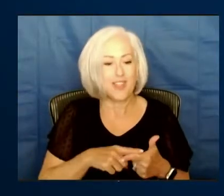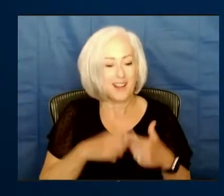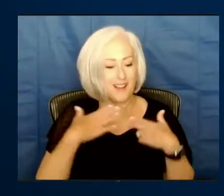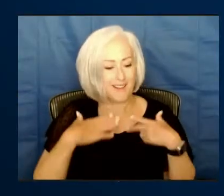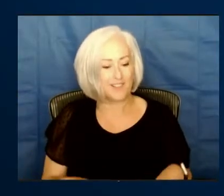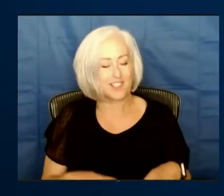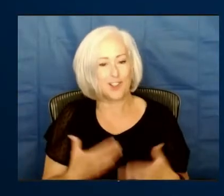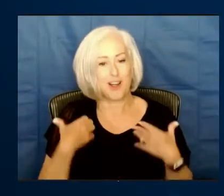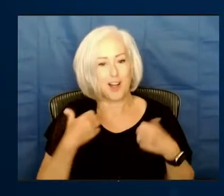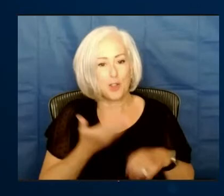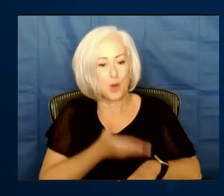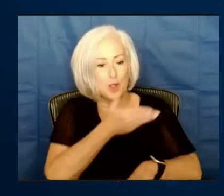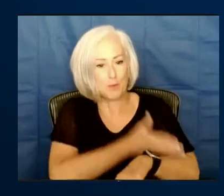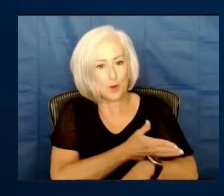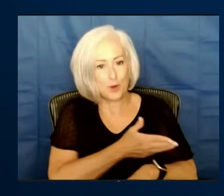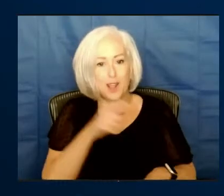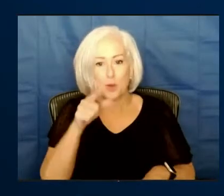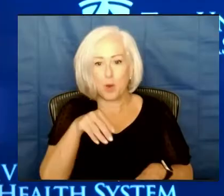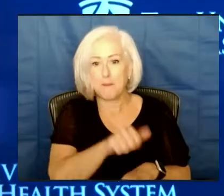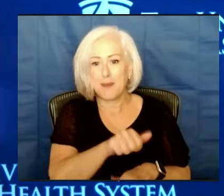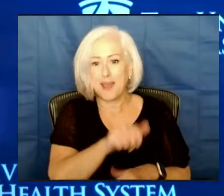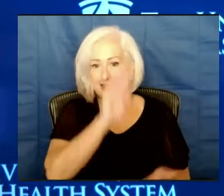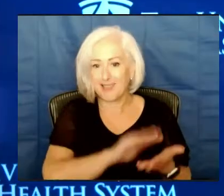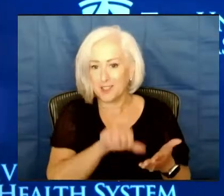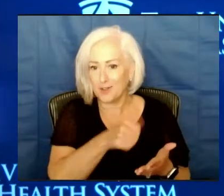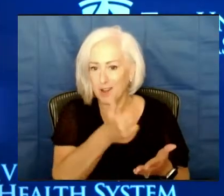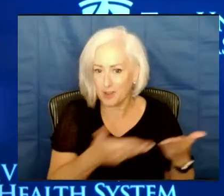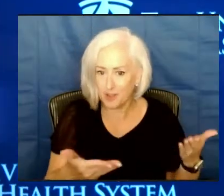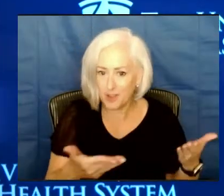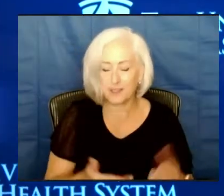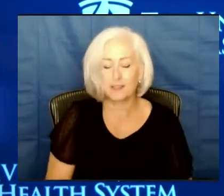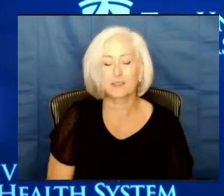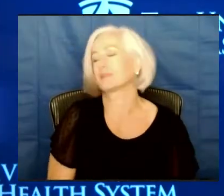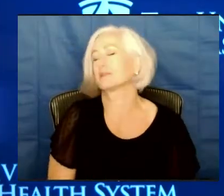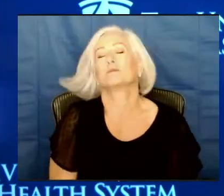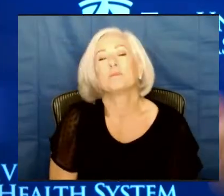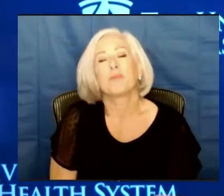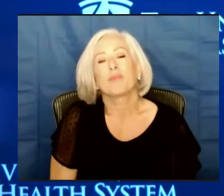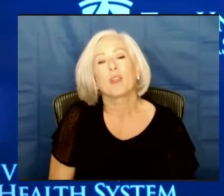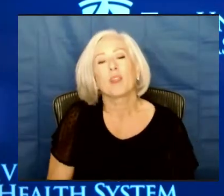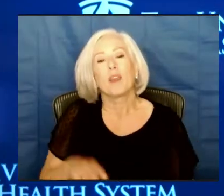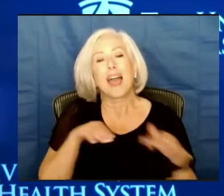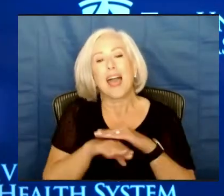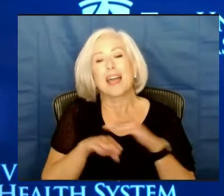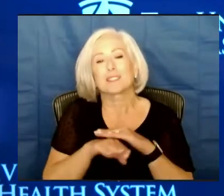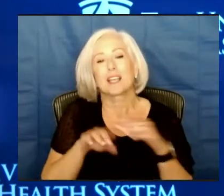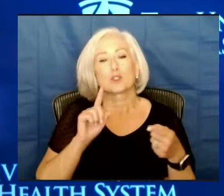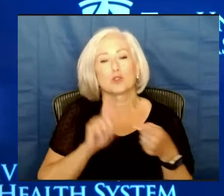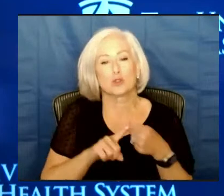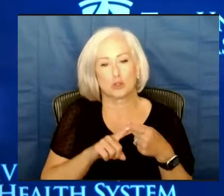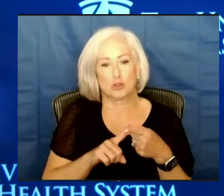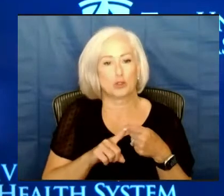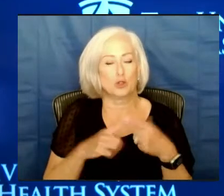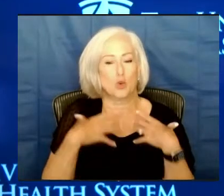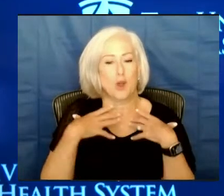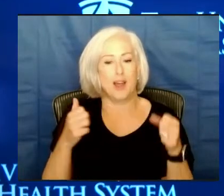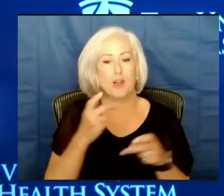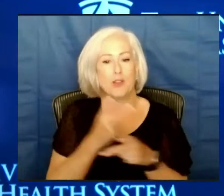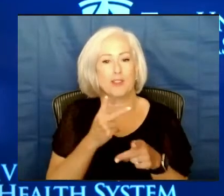question, but at the end of the day, access to healthcare to me should be a universal human right. But second of all,